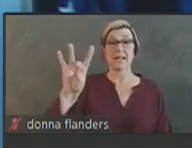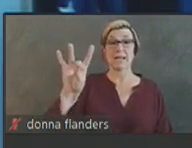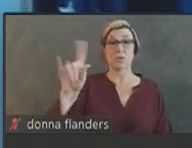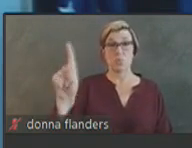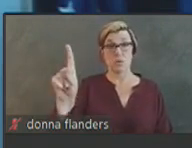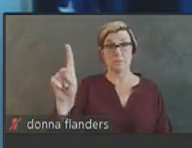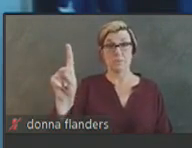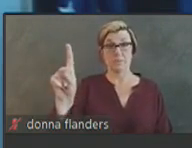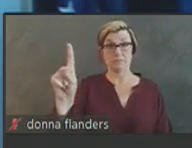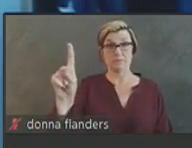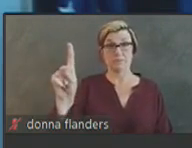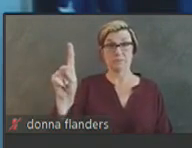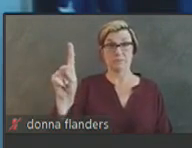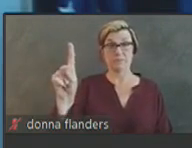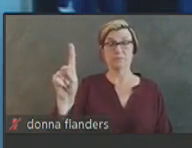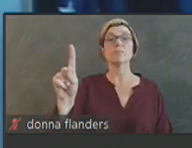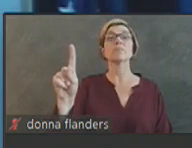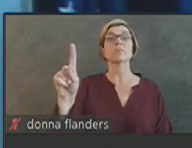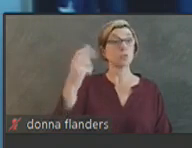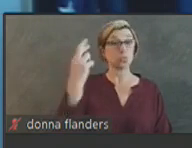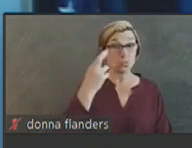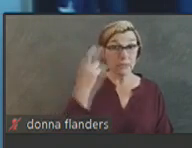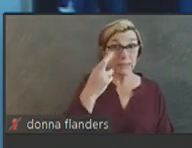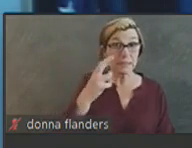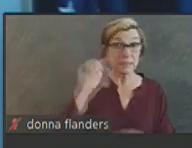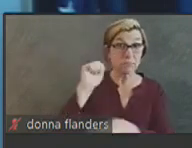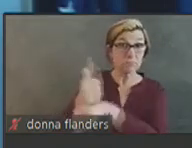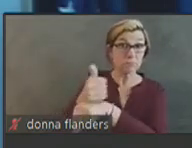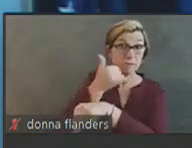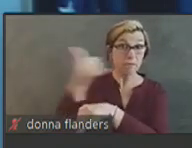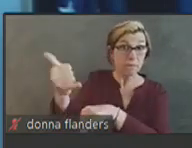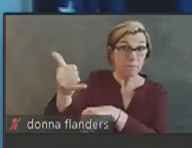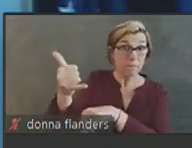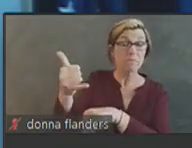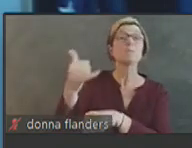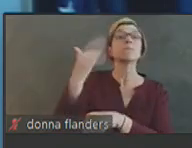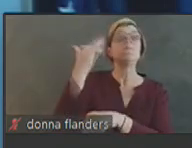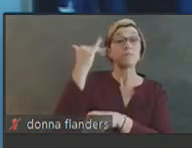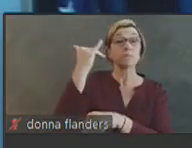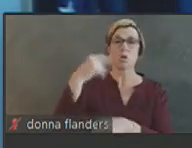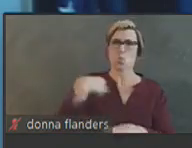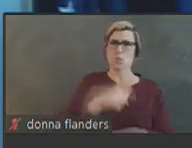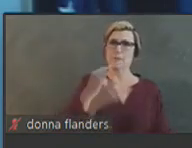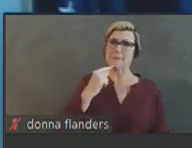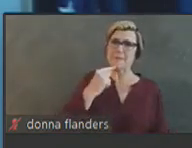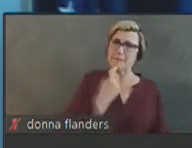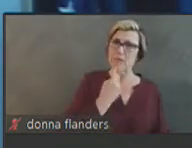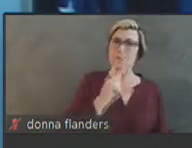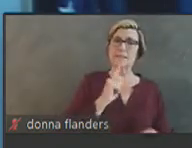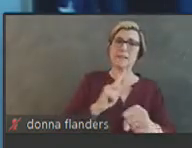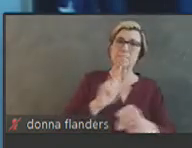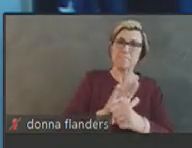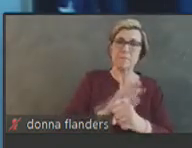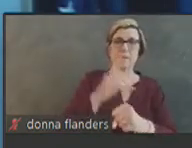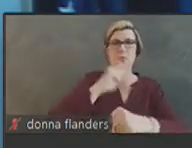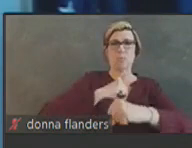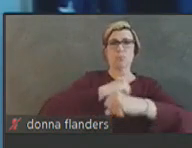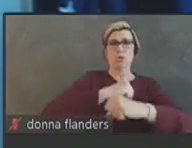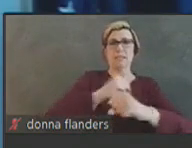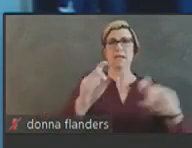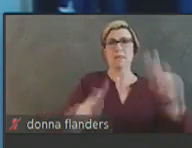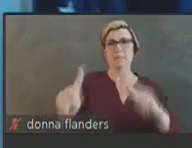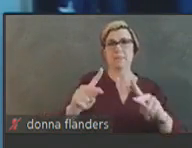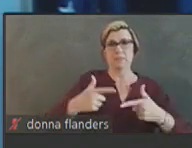844-442-2681. We are serious in our commitment to protecting the lives of DeKalb